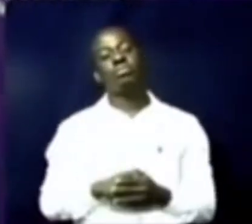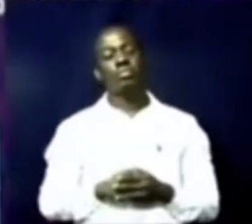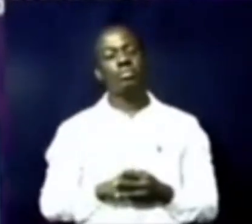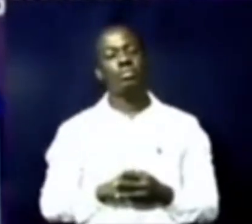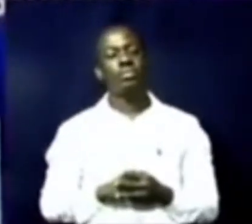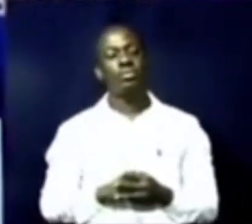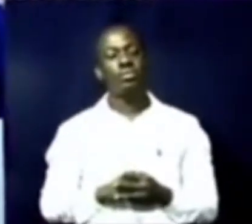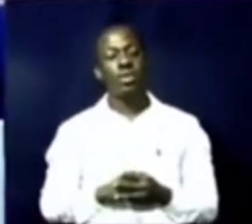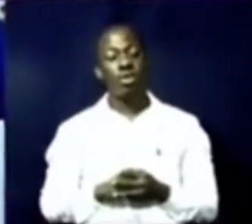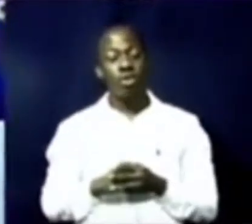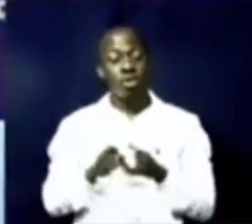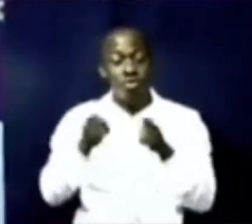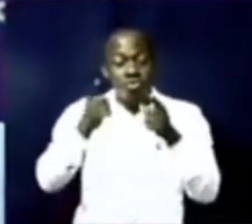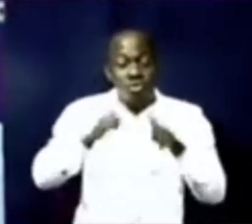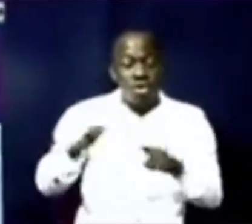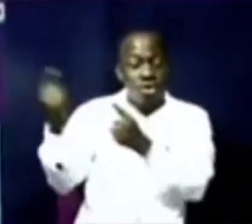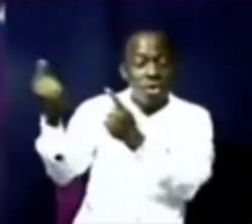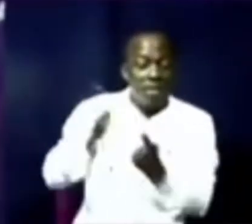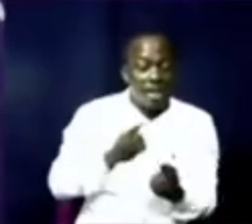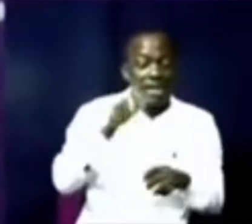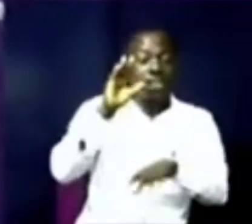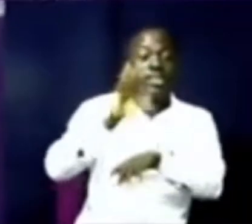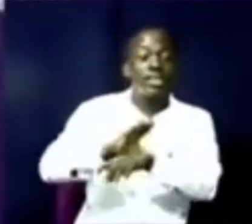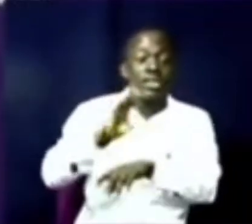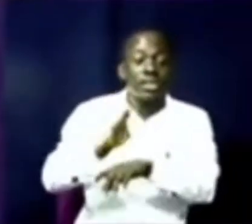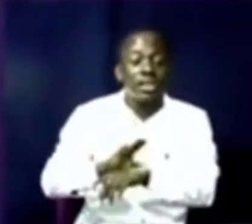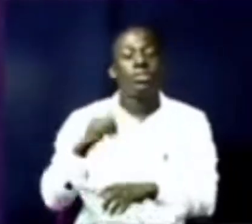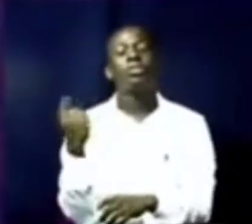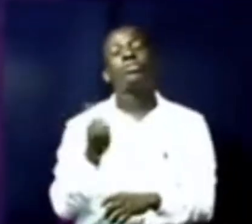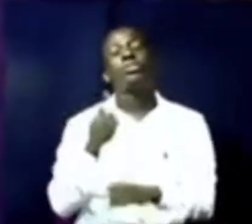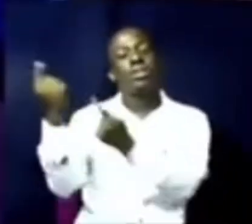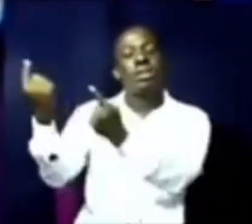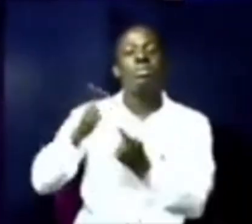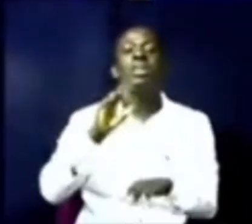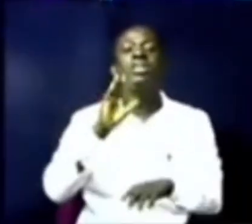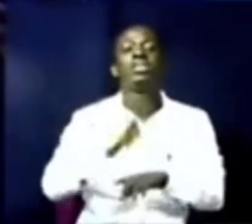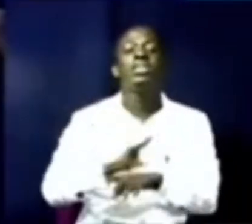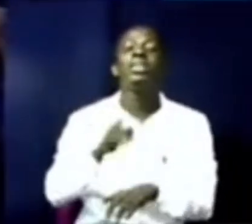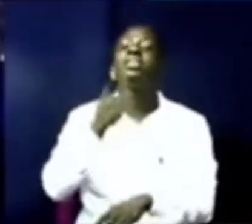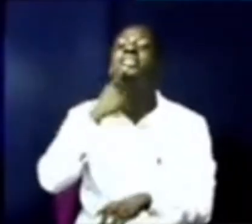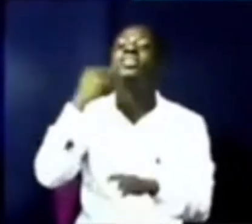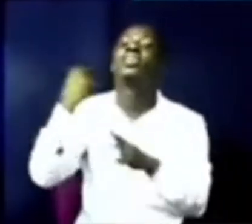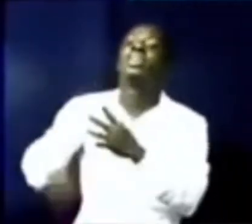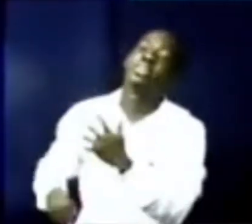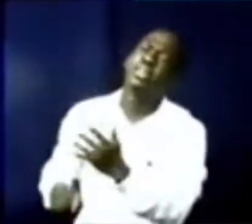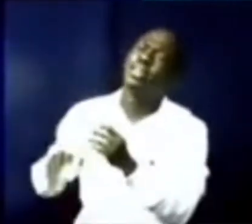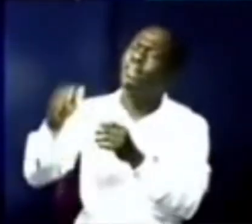And when we are coming to church, we are just coming to say, Father, we thank you.